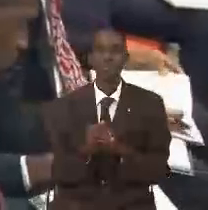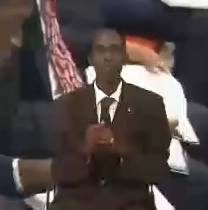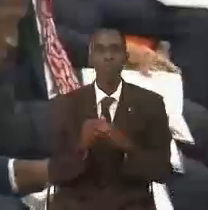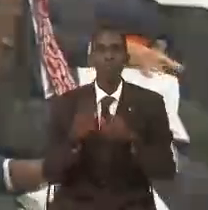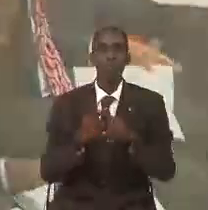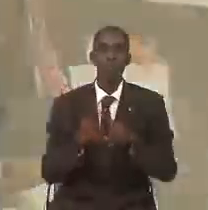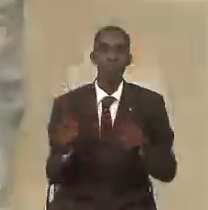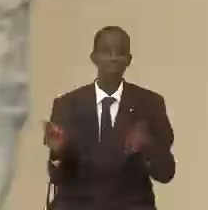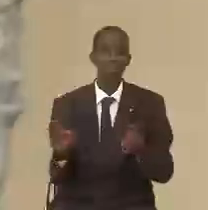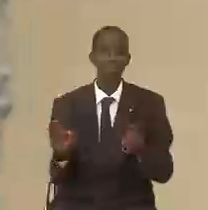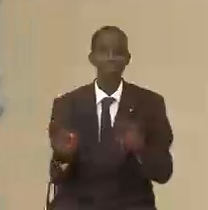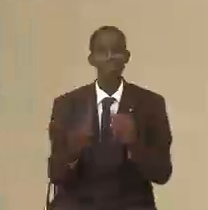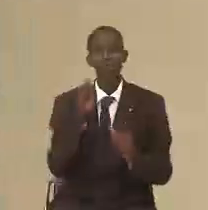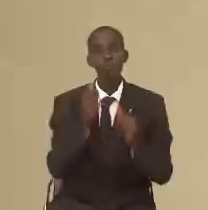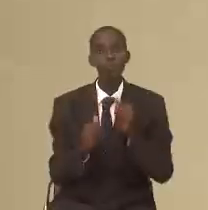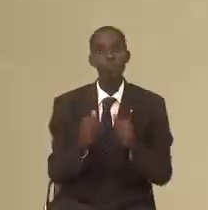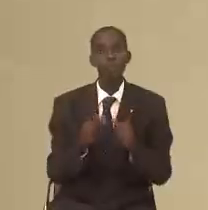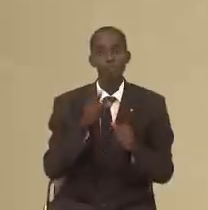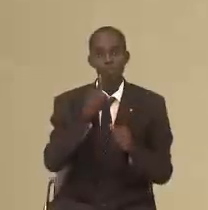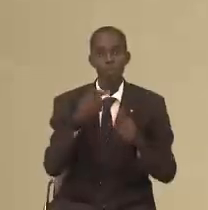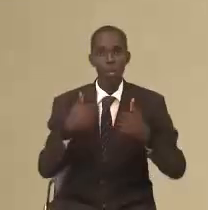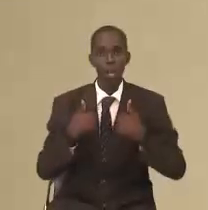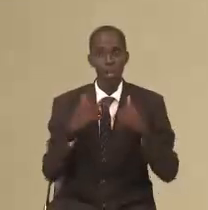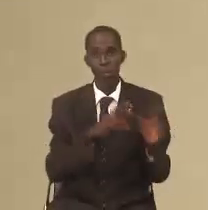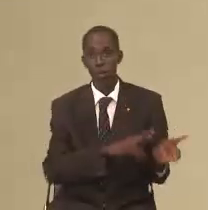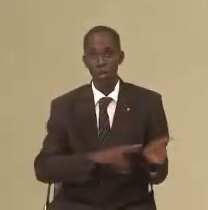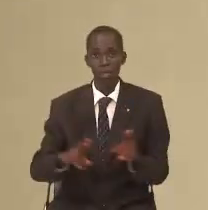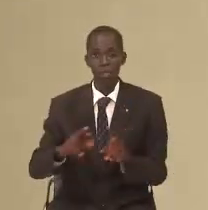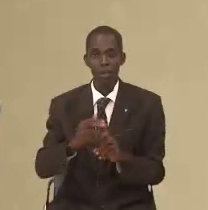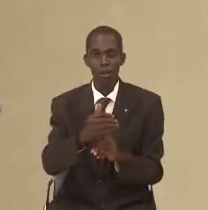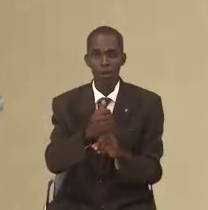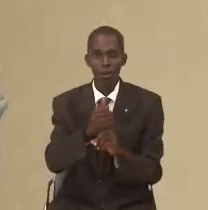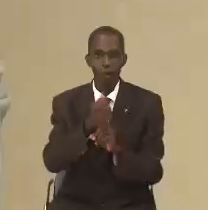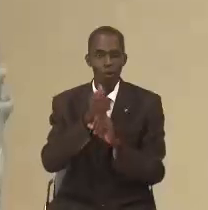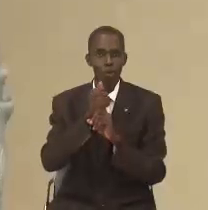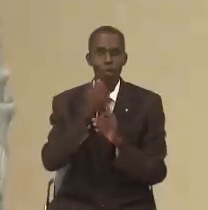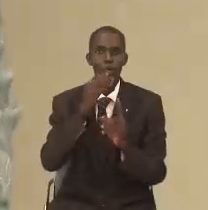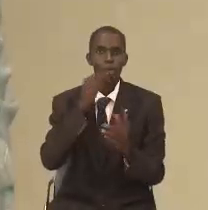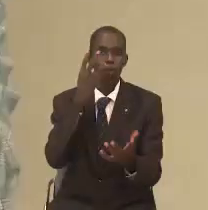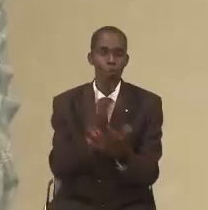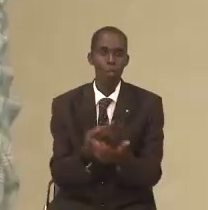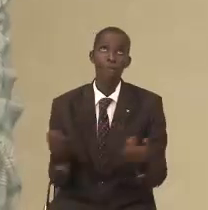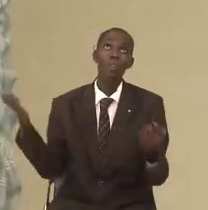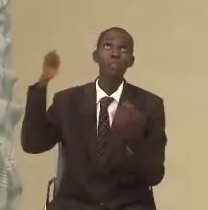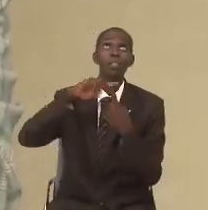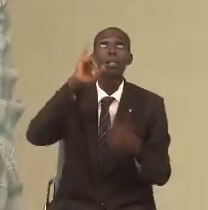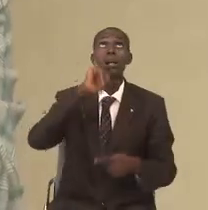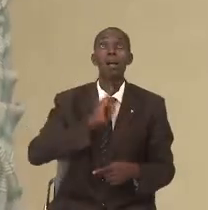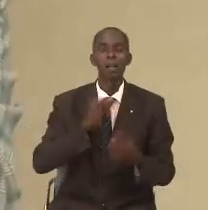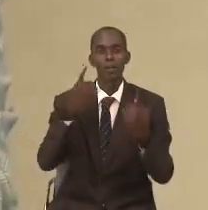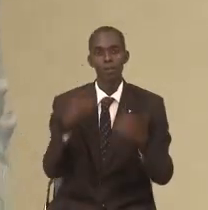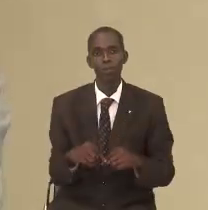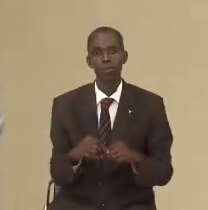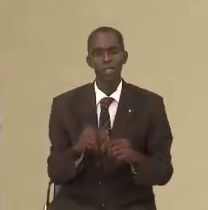that which ye have already, hold fast till I come. What does that mean? That which